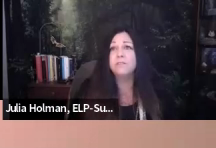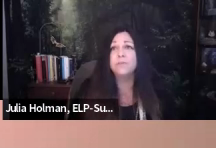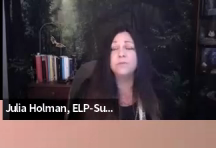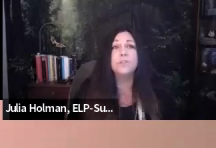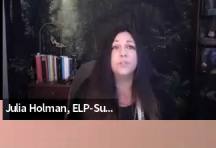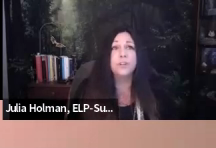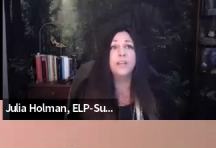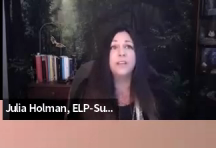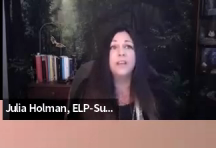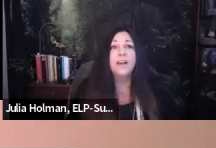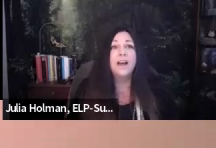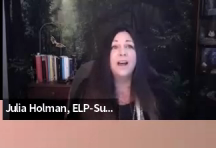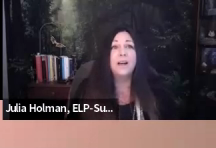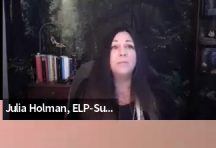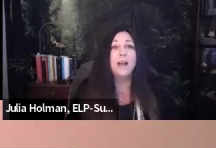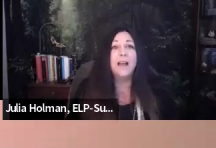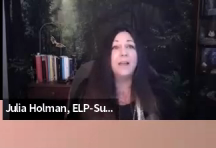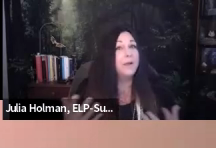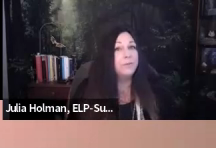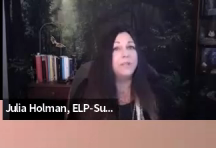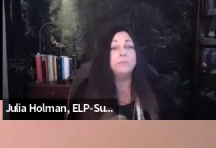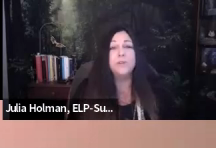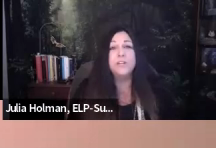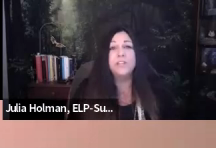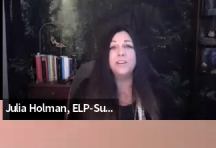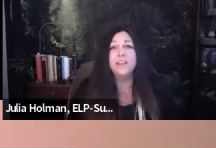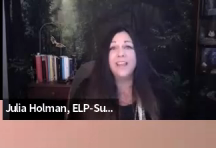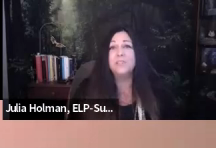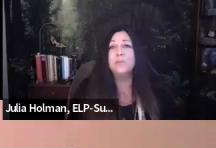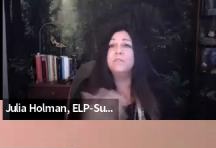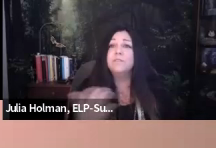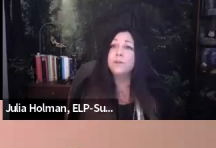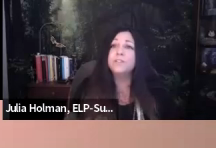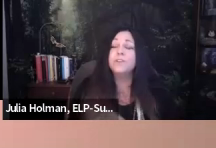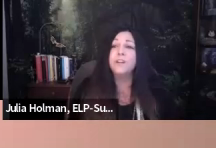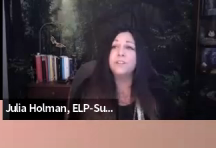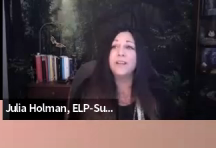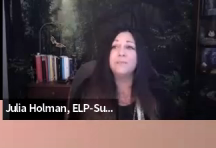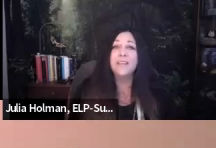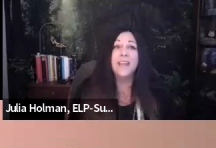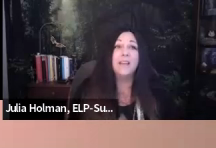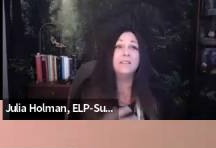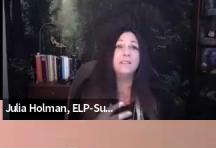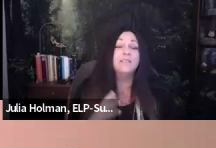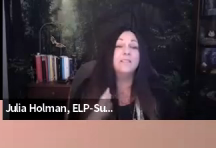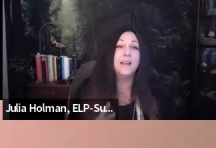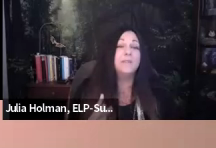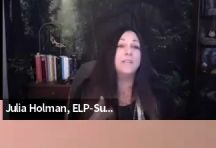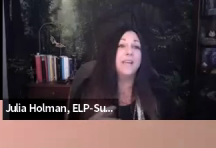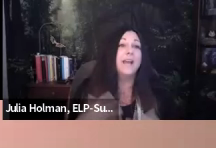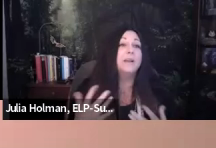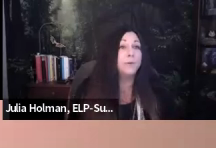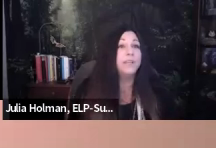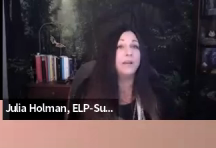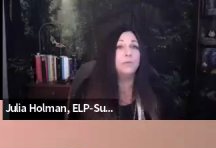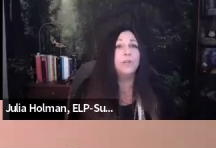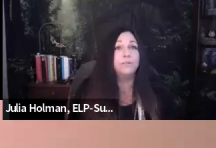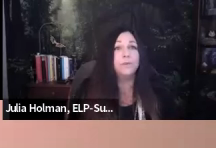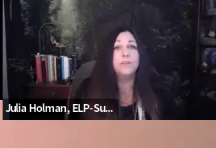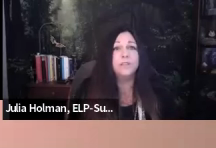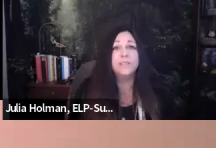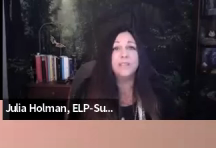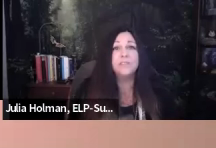each individual's journey. I really appreciate your engagement and focus during our time today. I really